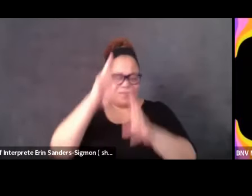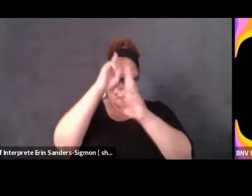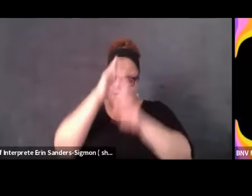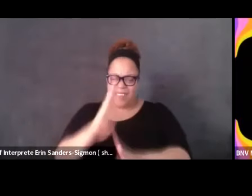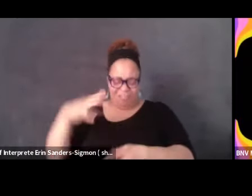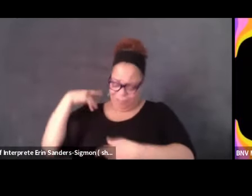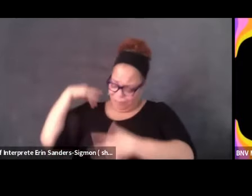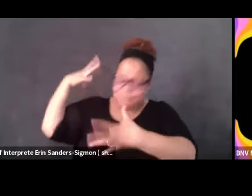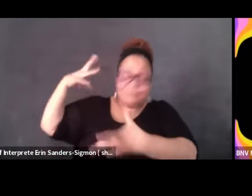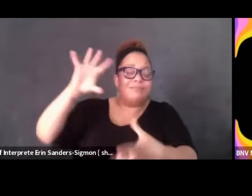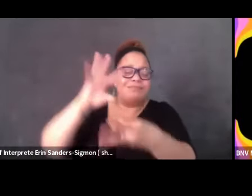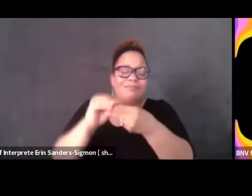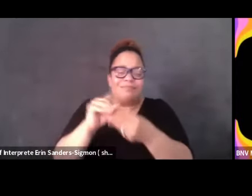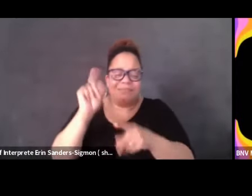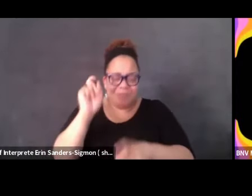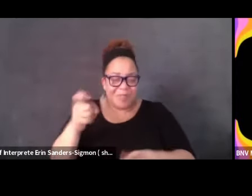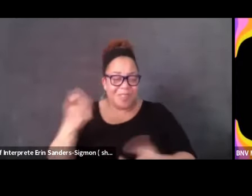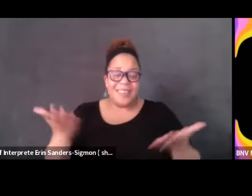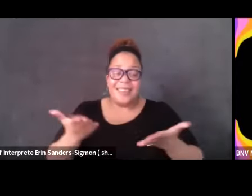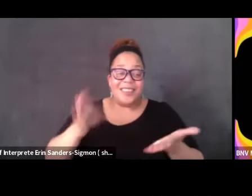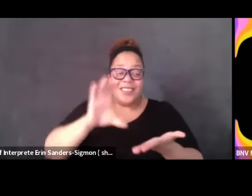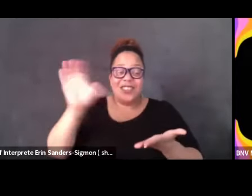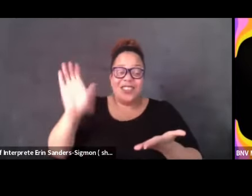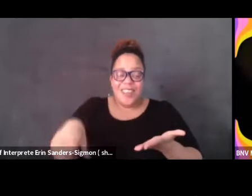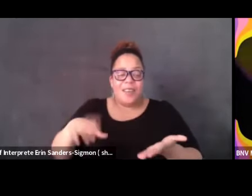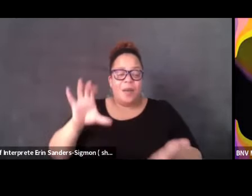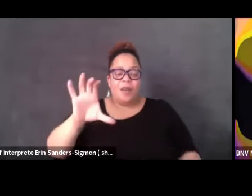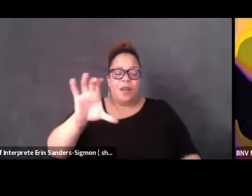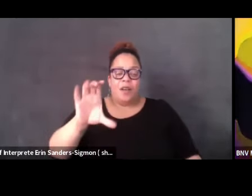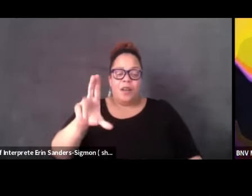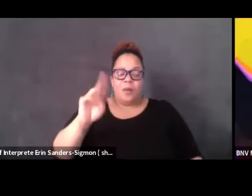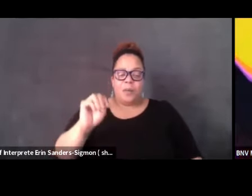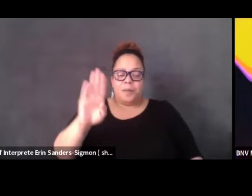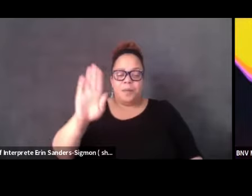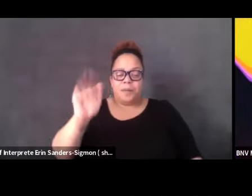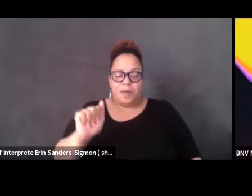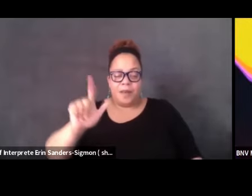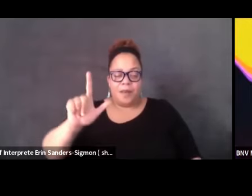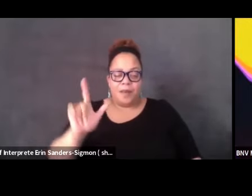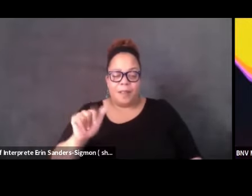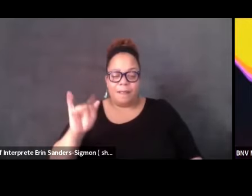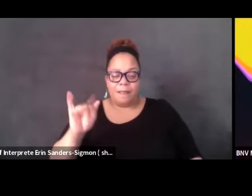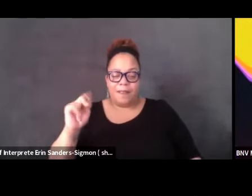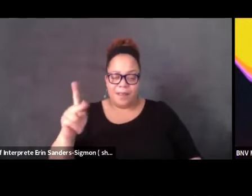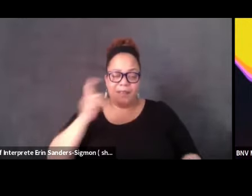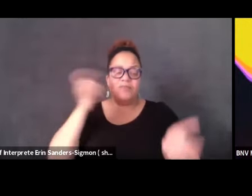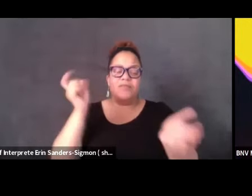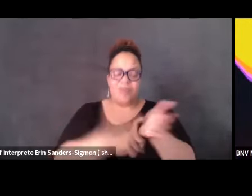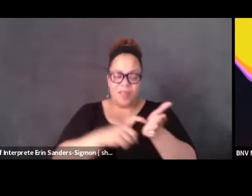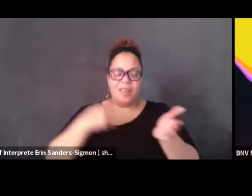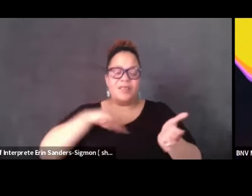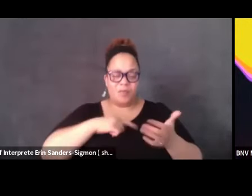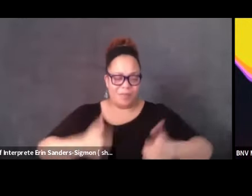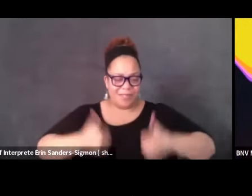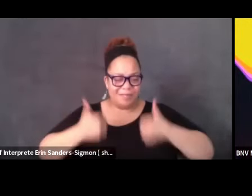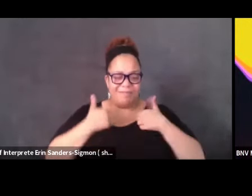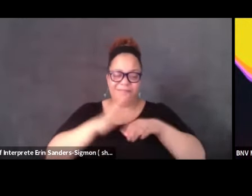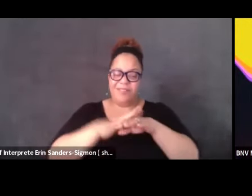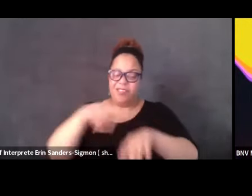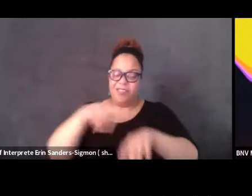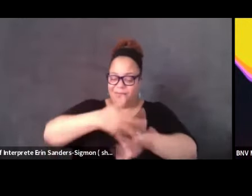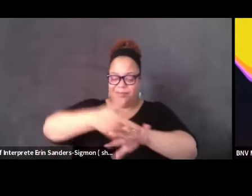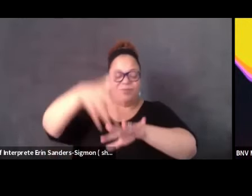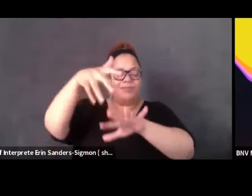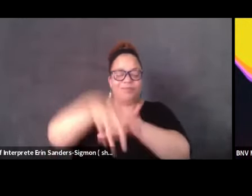Chicago, Kumba Links acknowledges that we reside within the traditional homelands of many indigenous Native American nations, including the